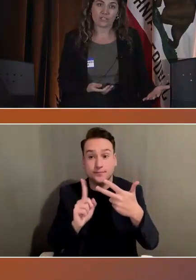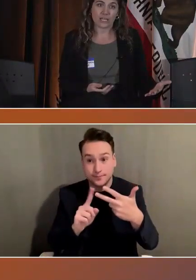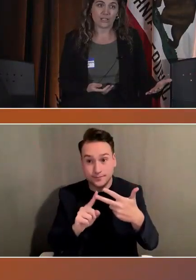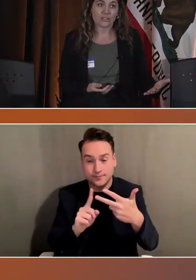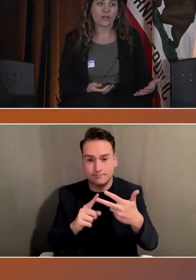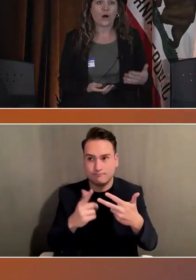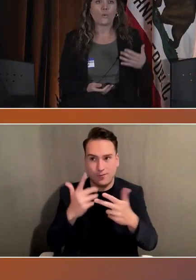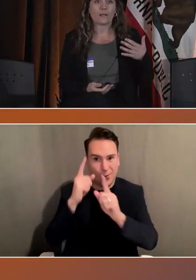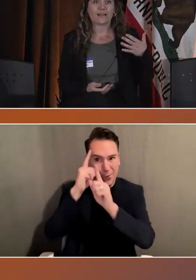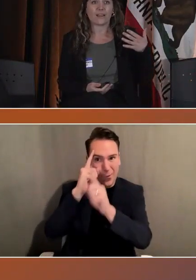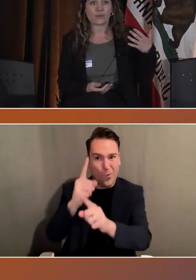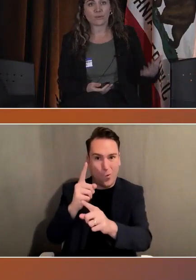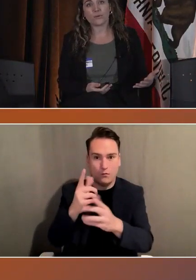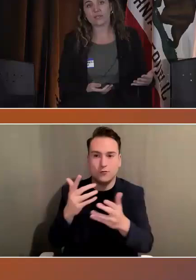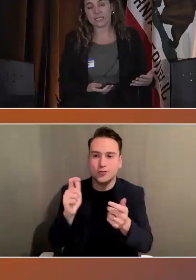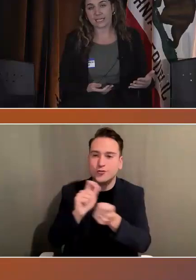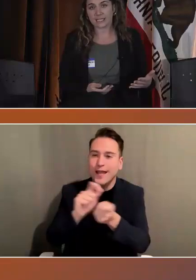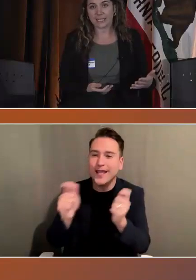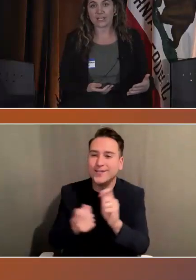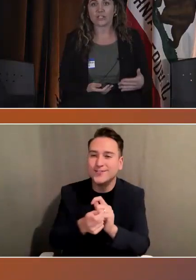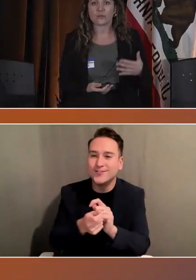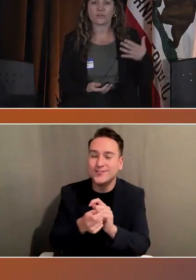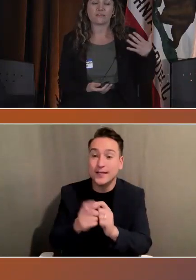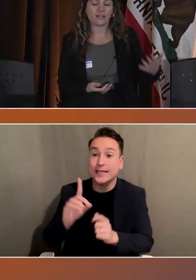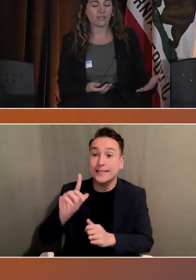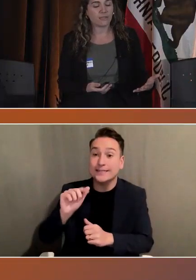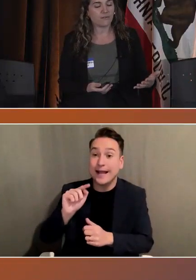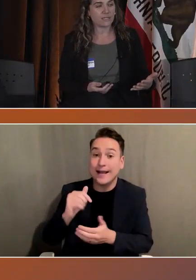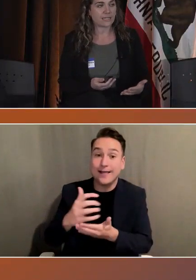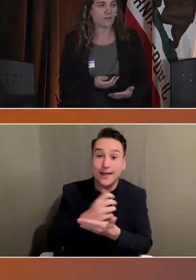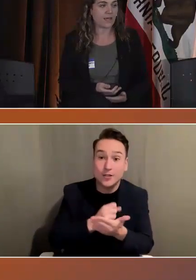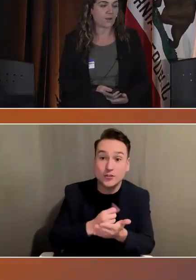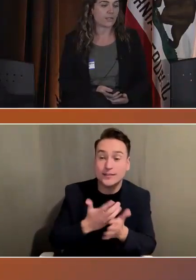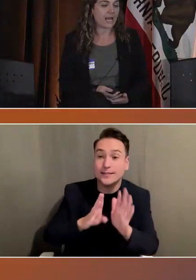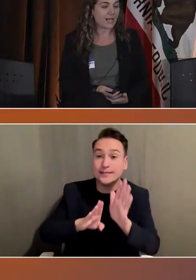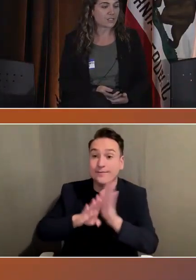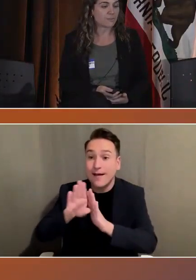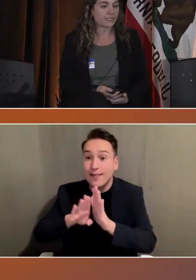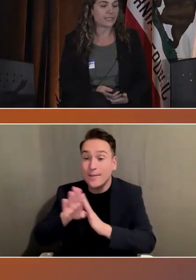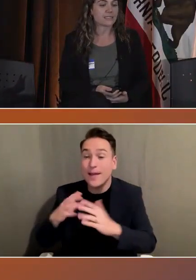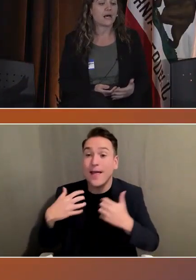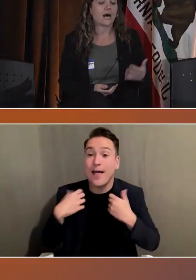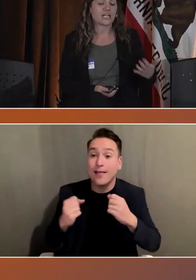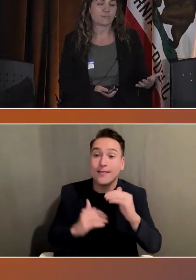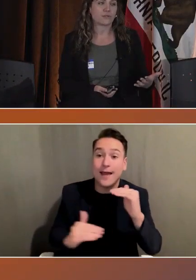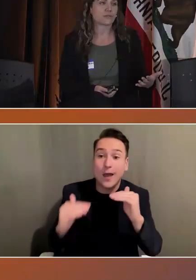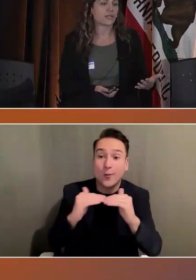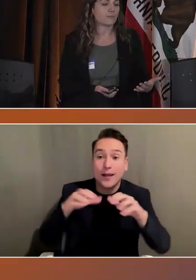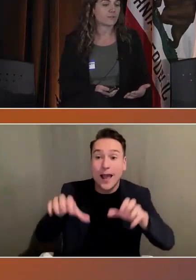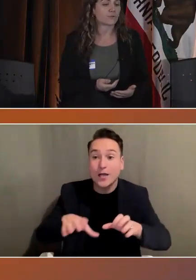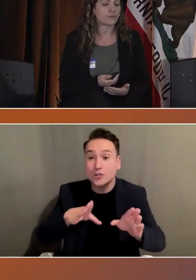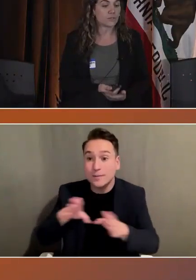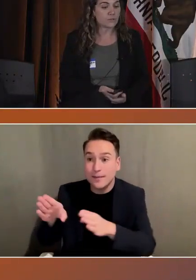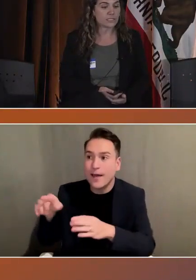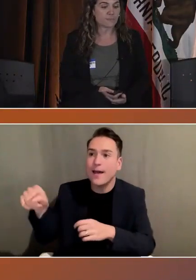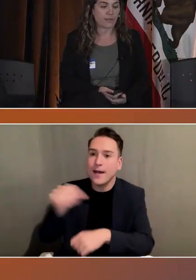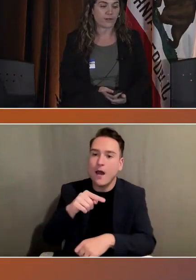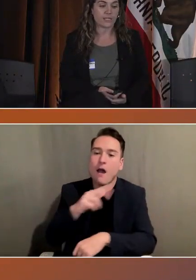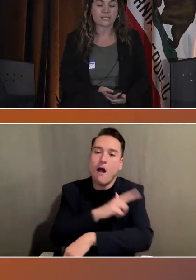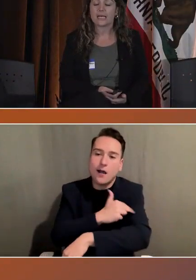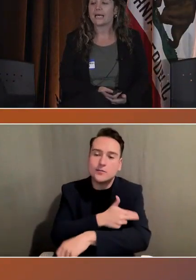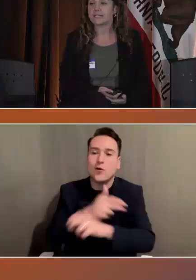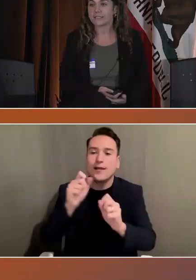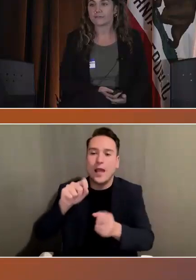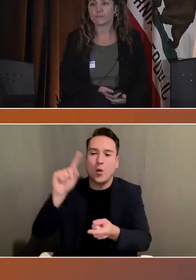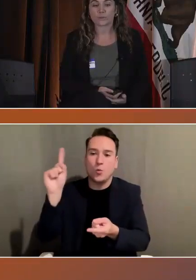drive change, hoping that through the data collection, through the development of these health equity action plans, hospitals are able to reduce